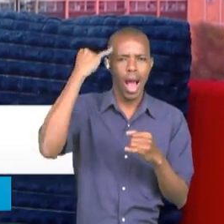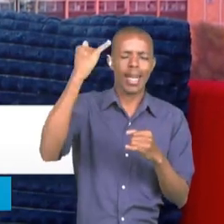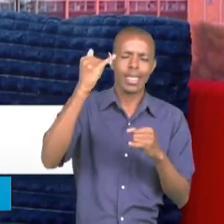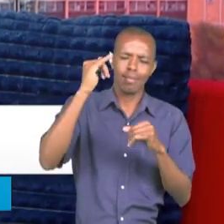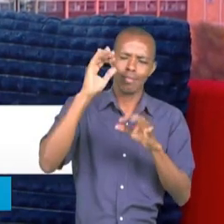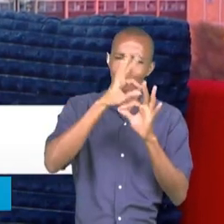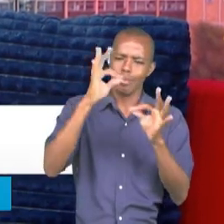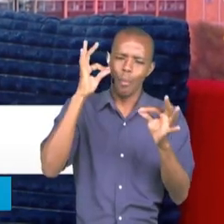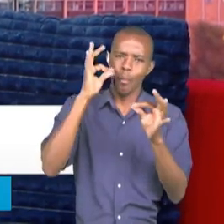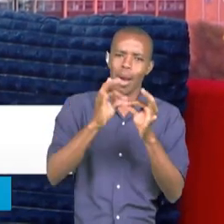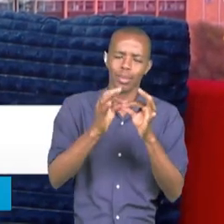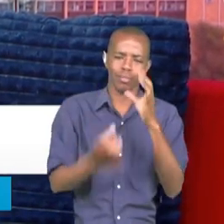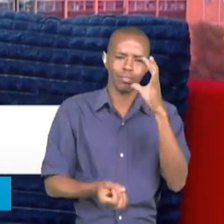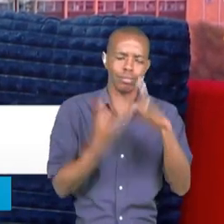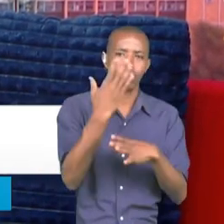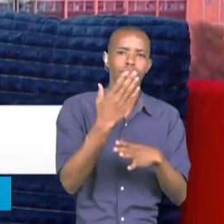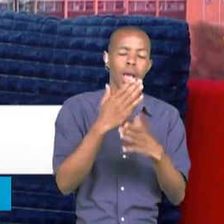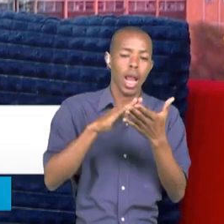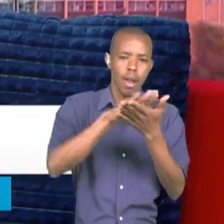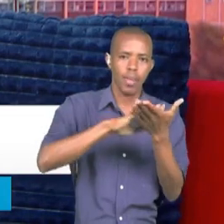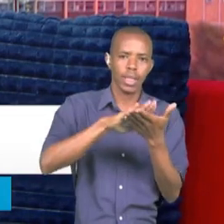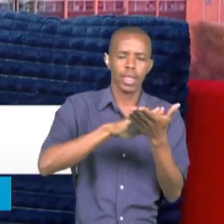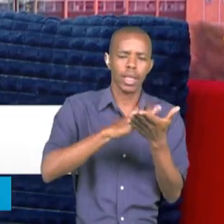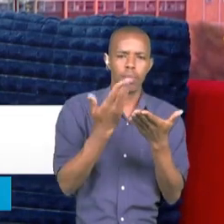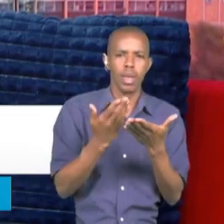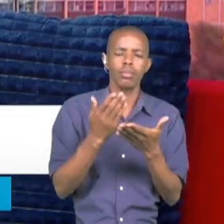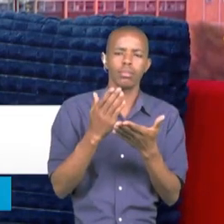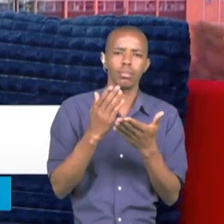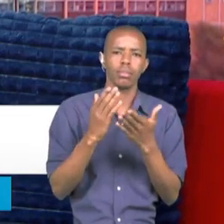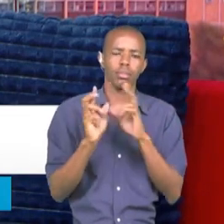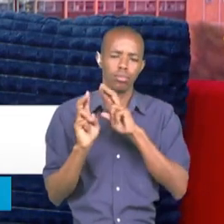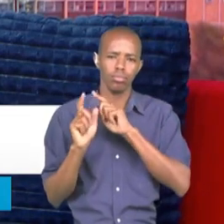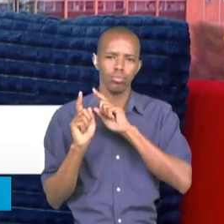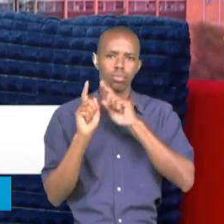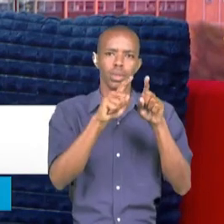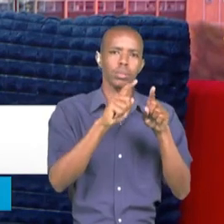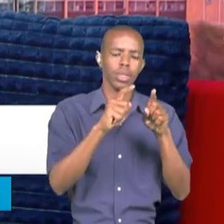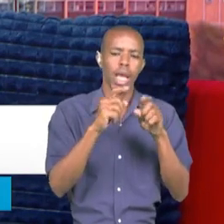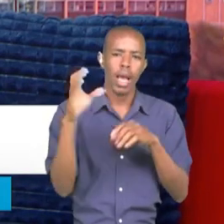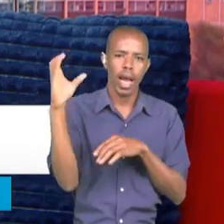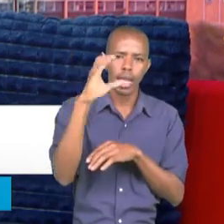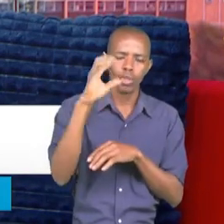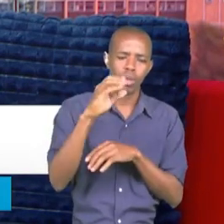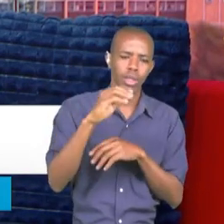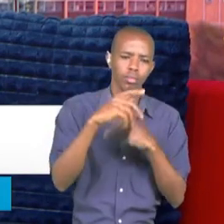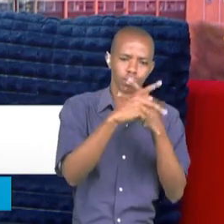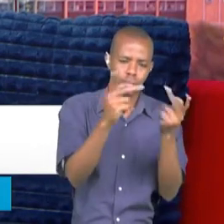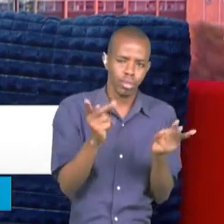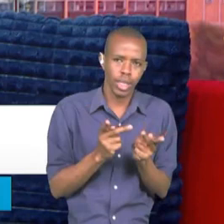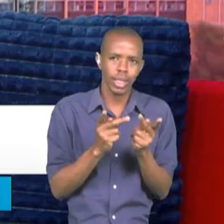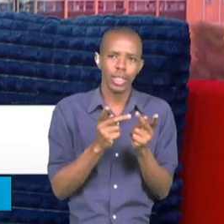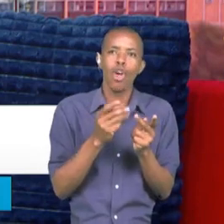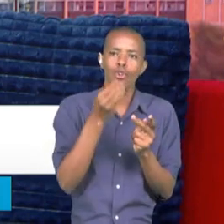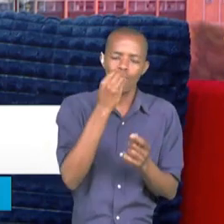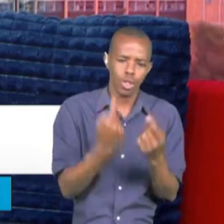Wow. Okay. So meal prep is basically where I used to go to a client's place. Okay. I make your food